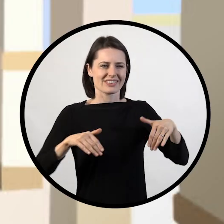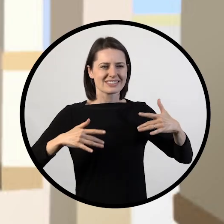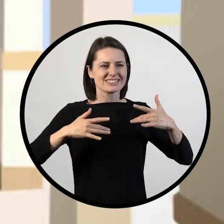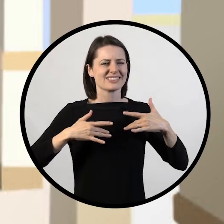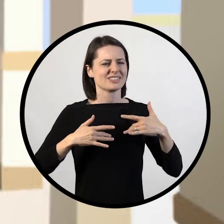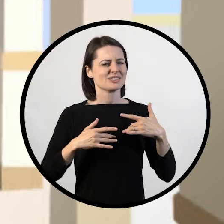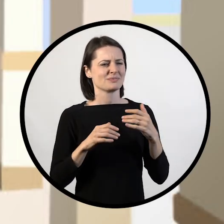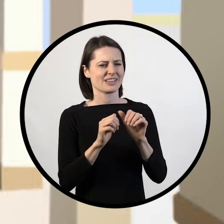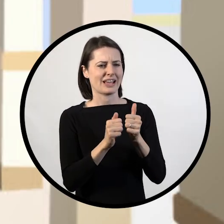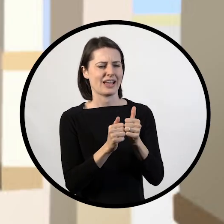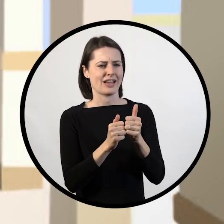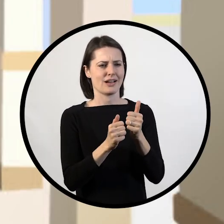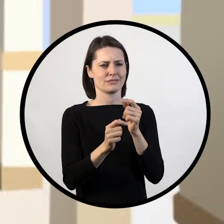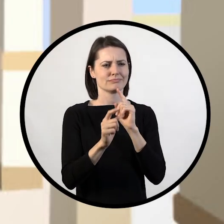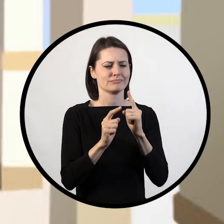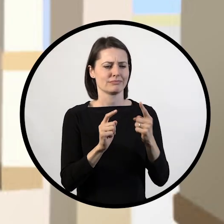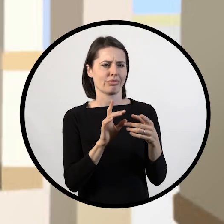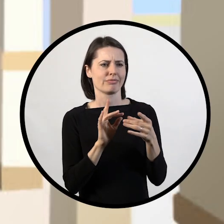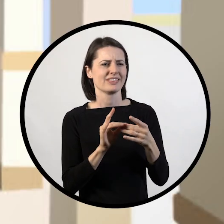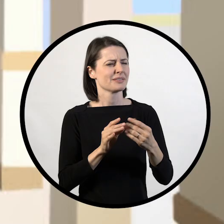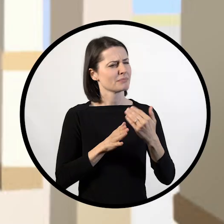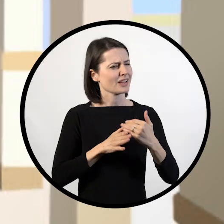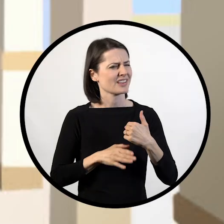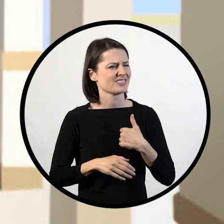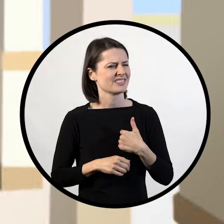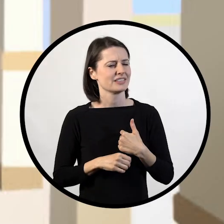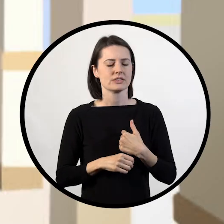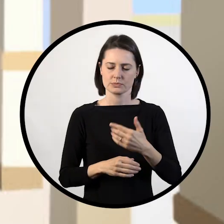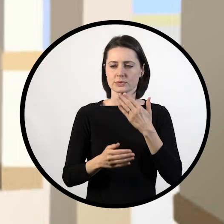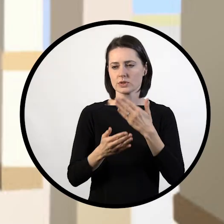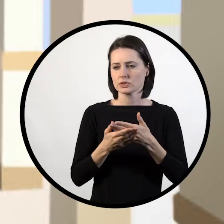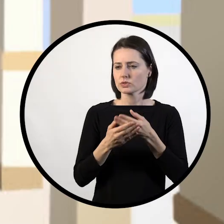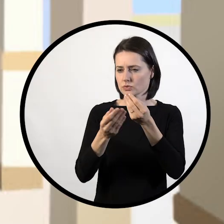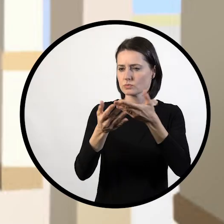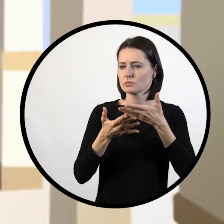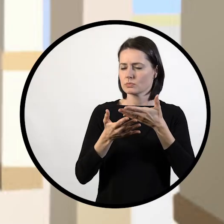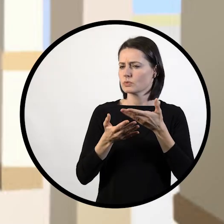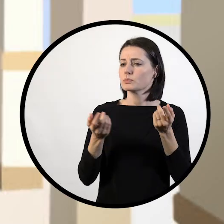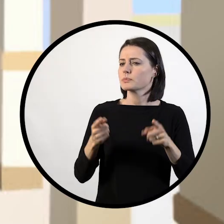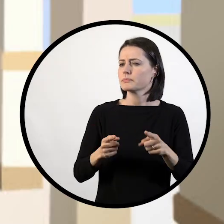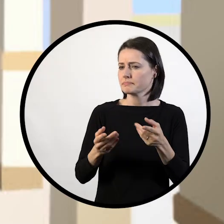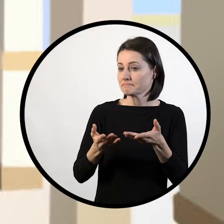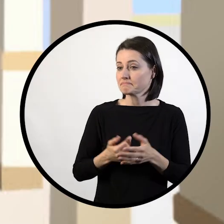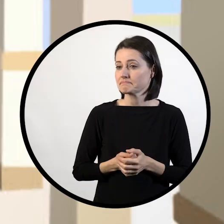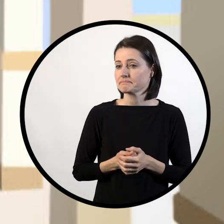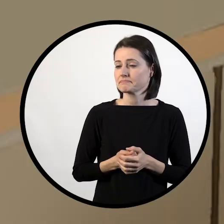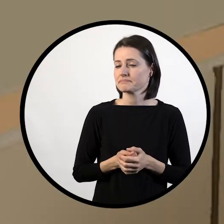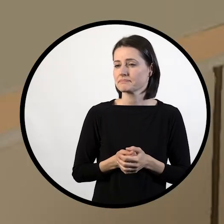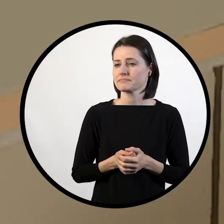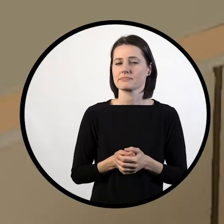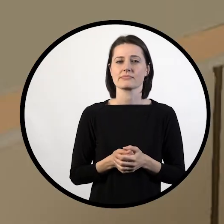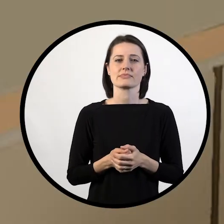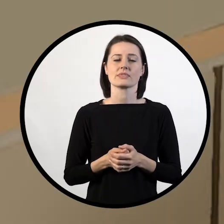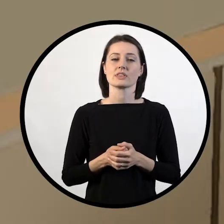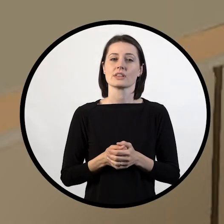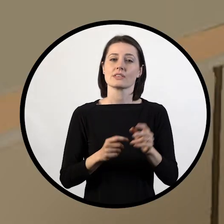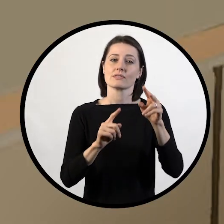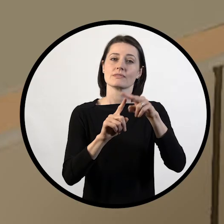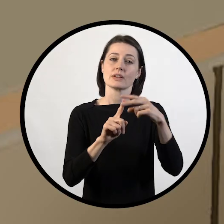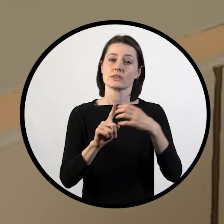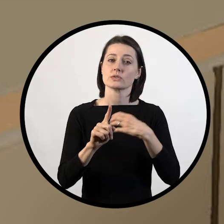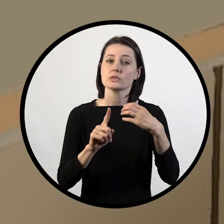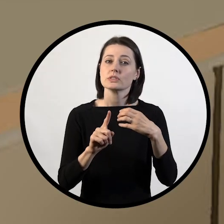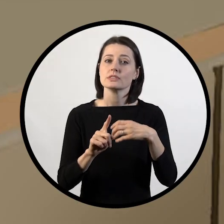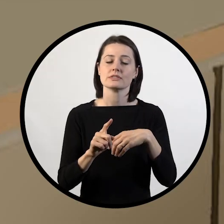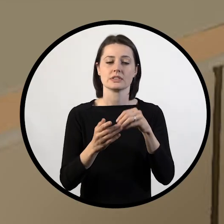the way she talked to me really bothered me. It's good that you're reporting it. Tell me what happened. File a grievance.